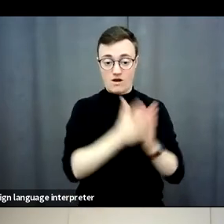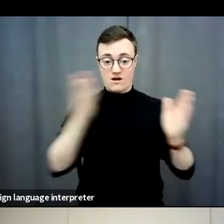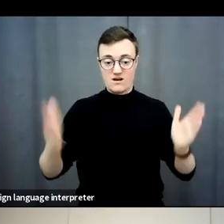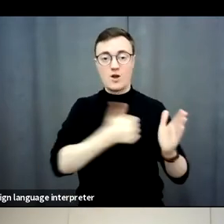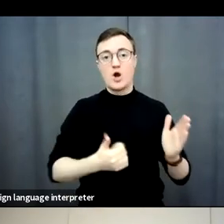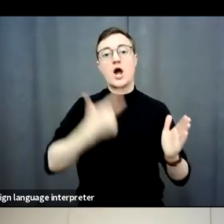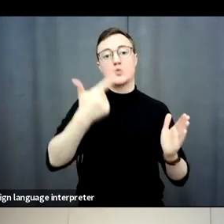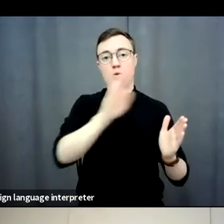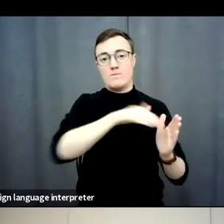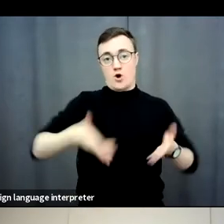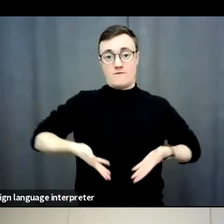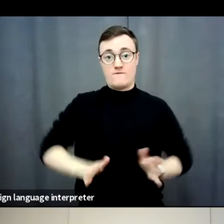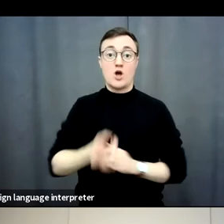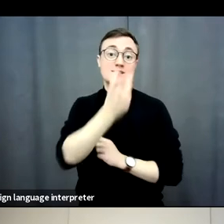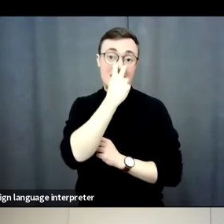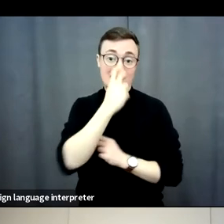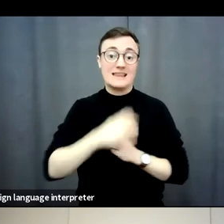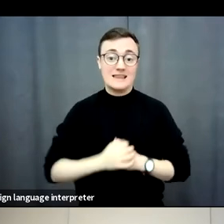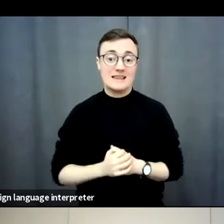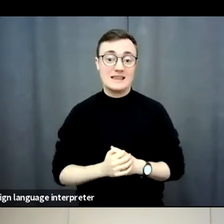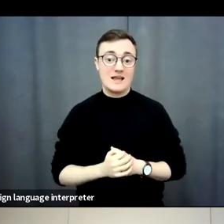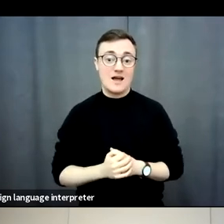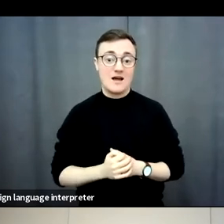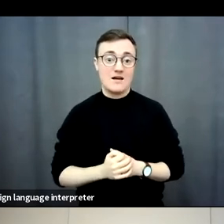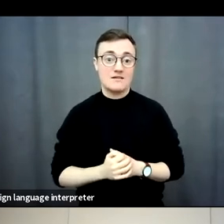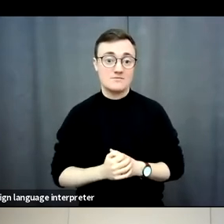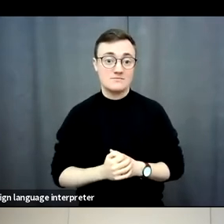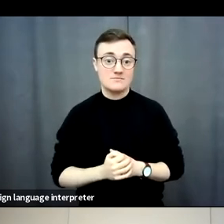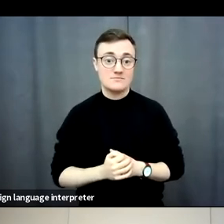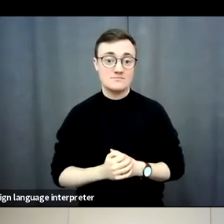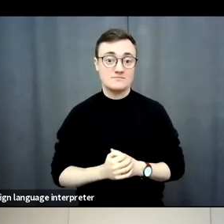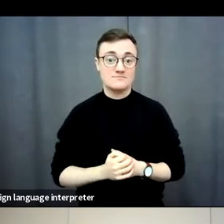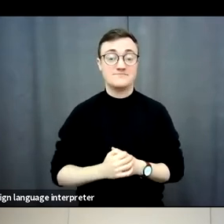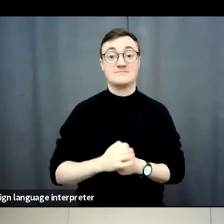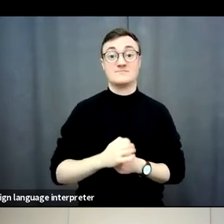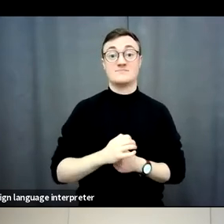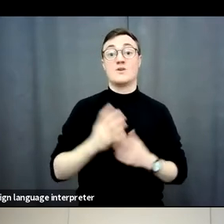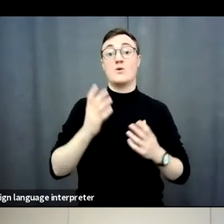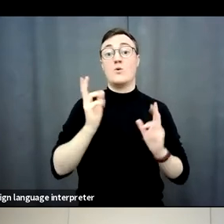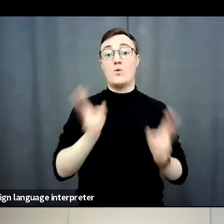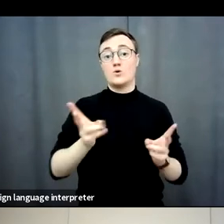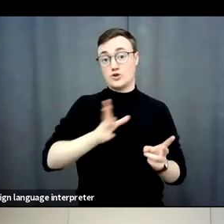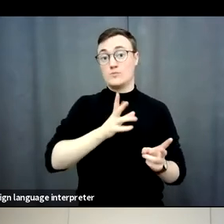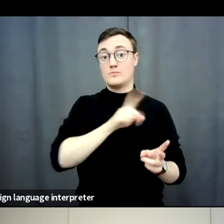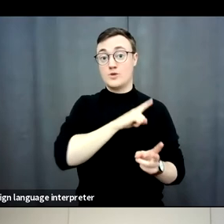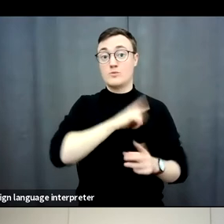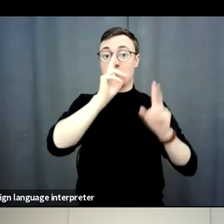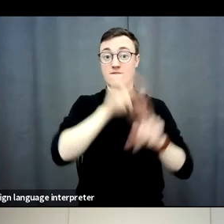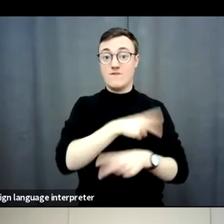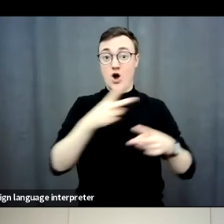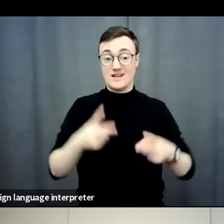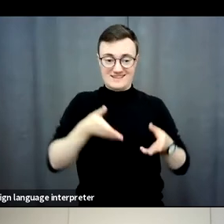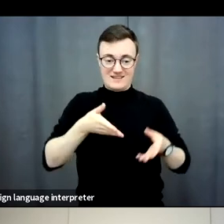only blindness is rare, and the rate of more than one disability is high. The situation